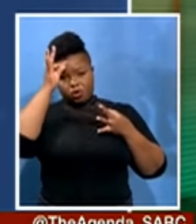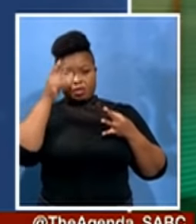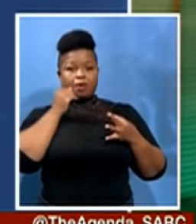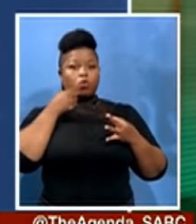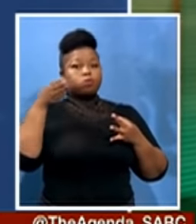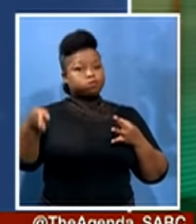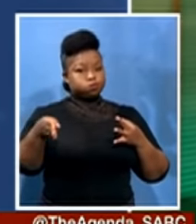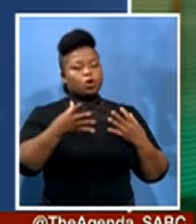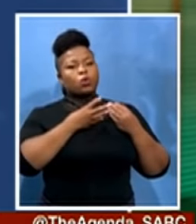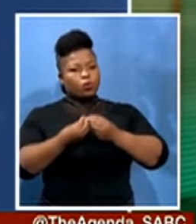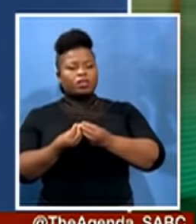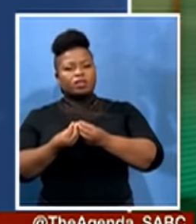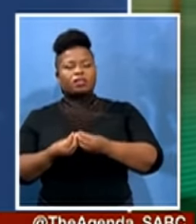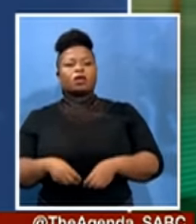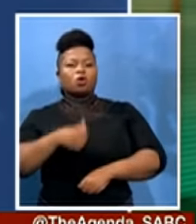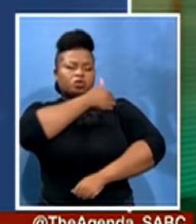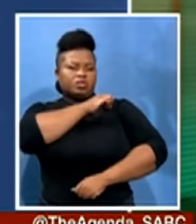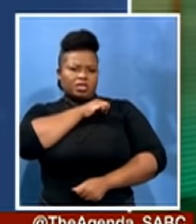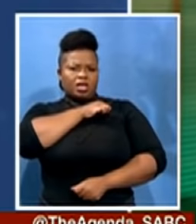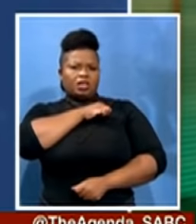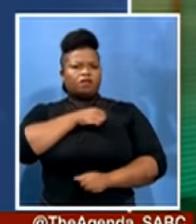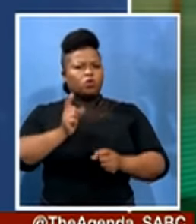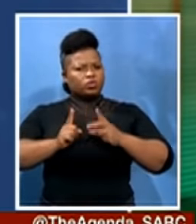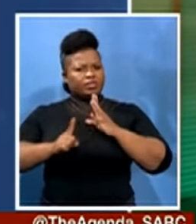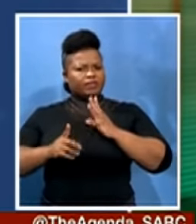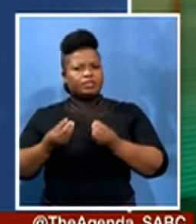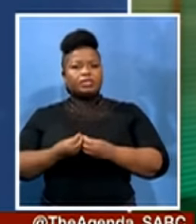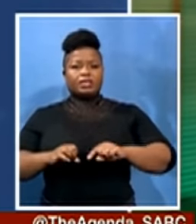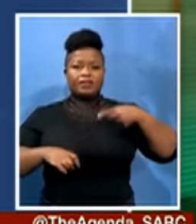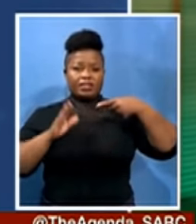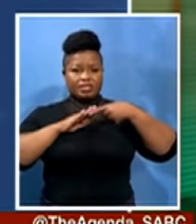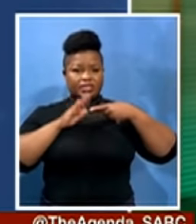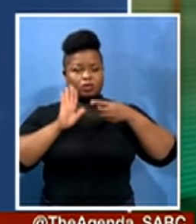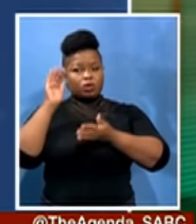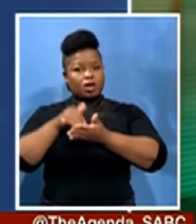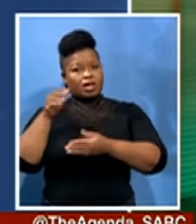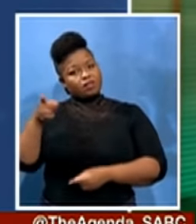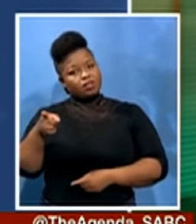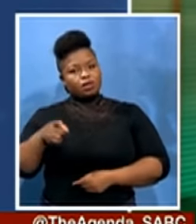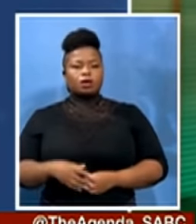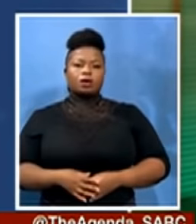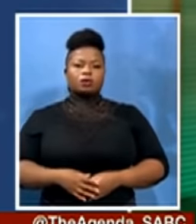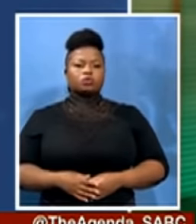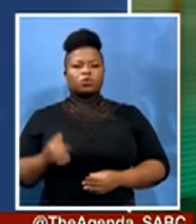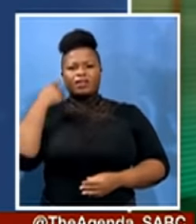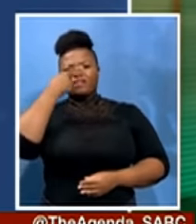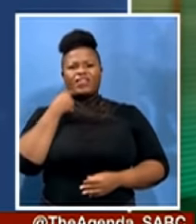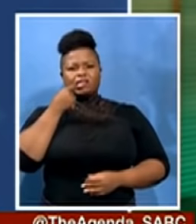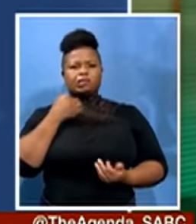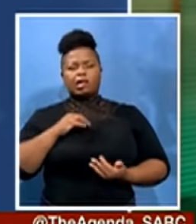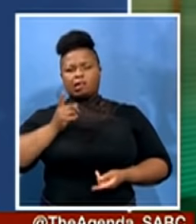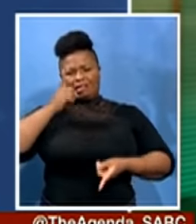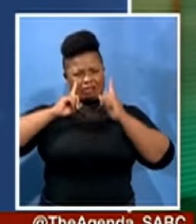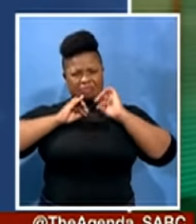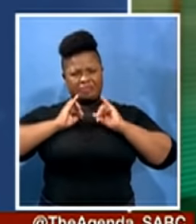injuries. The first officer to arrive has multiple facial fractures, a concussion, and